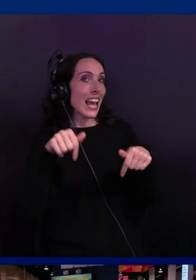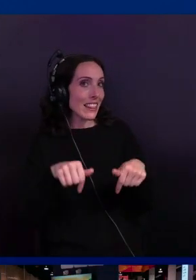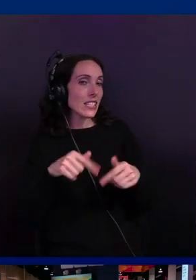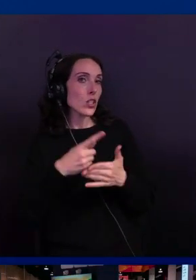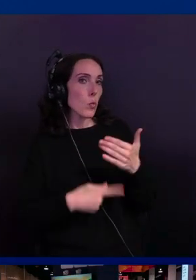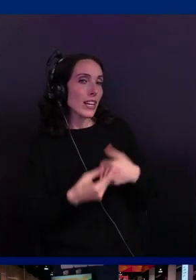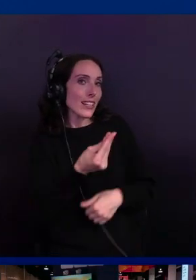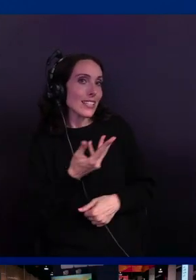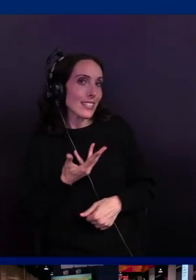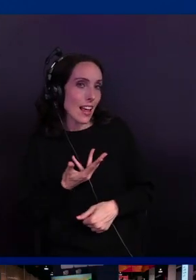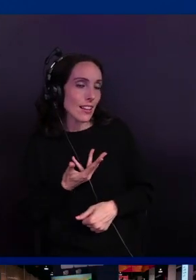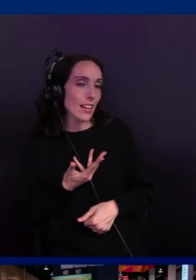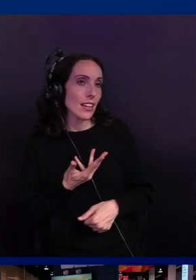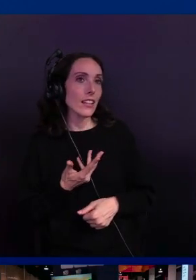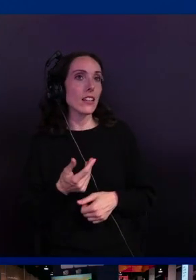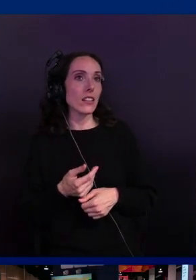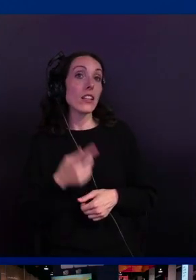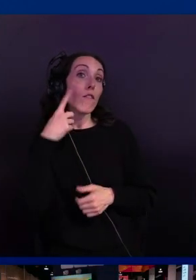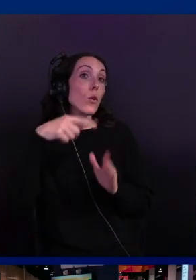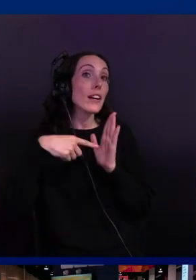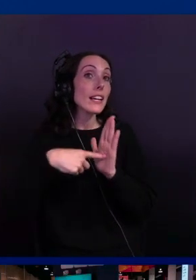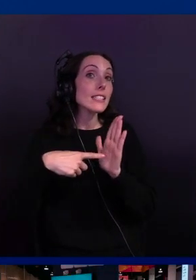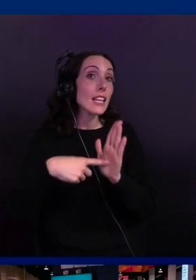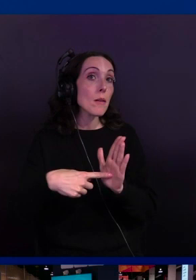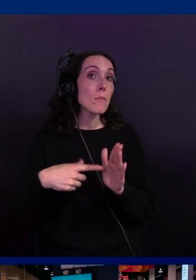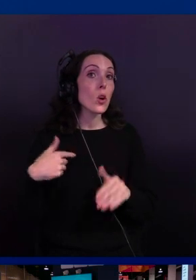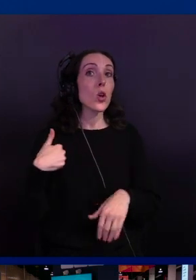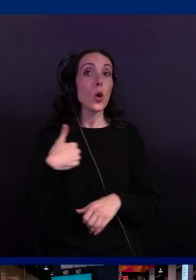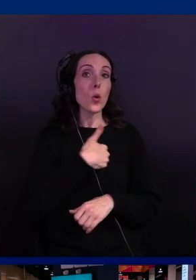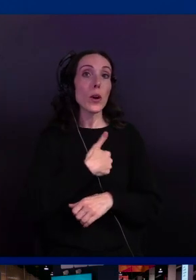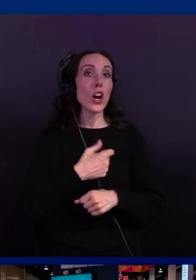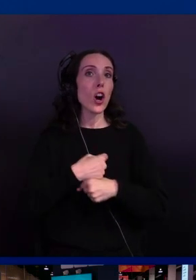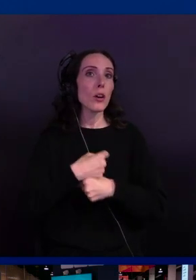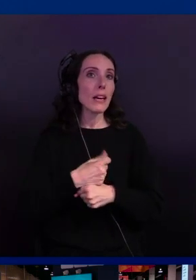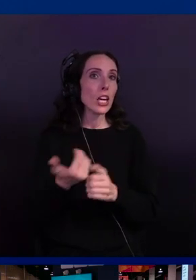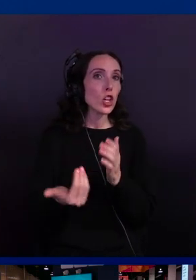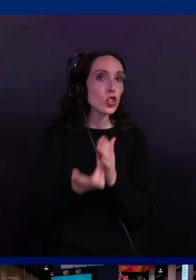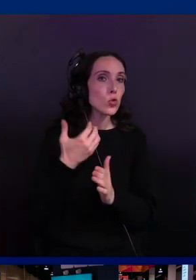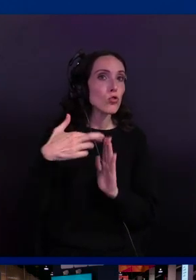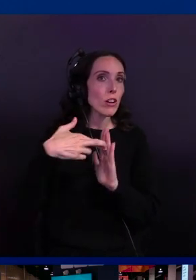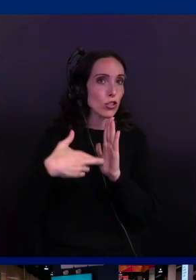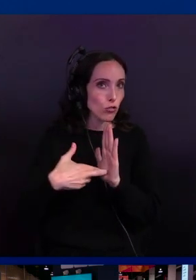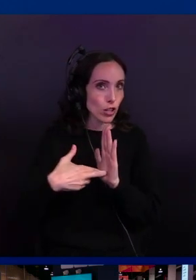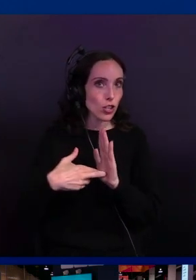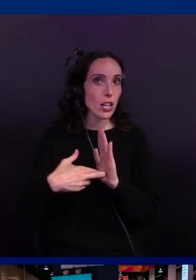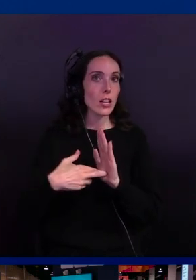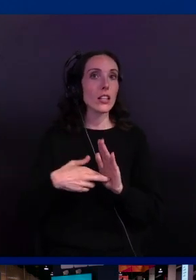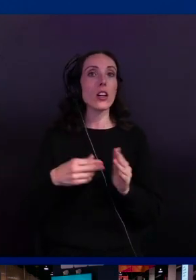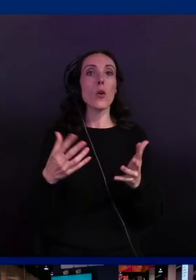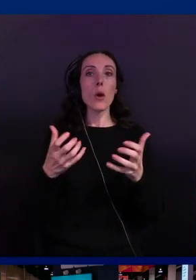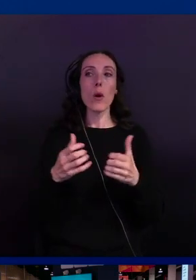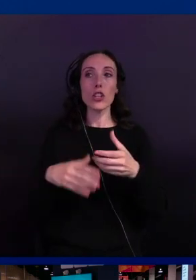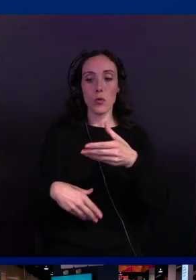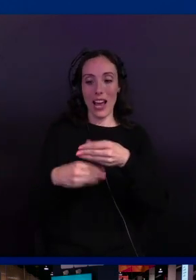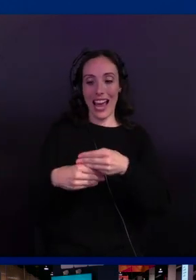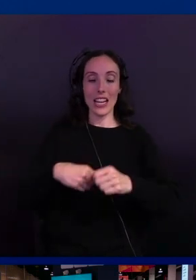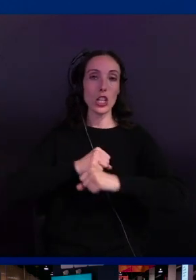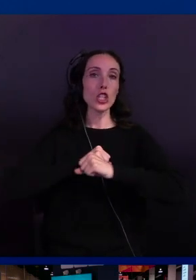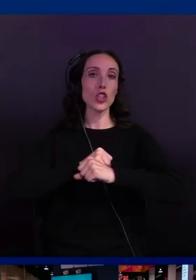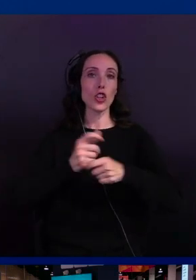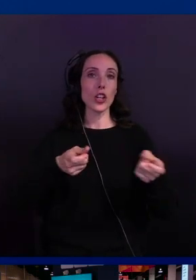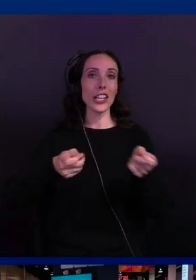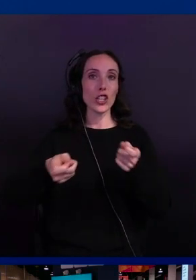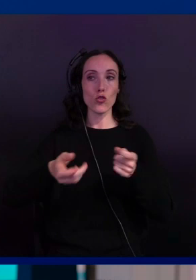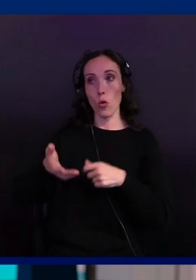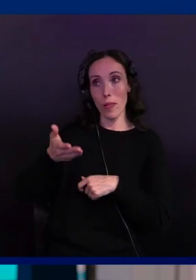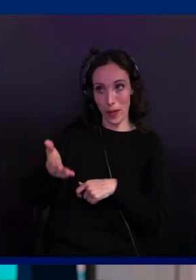telling. OK, if, for example, we are taking our new user registration. That is where we wanted to put the security control in place.